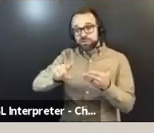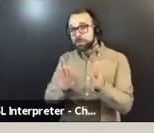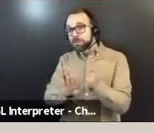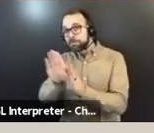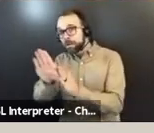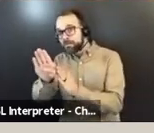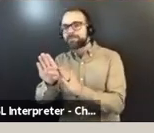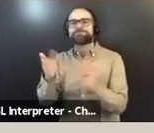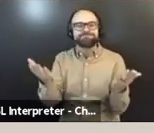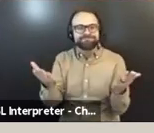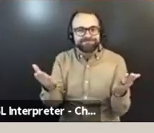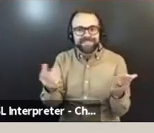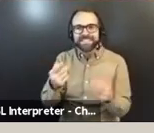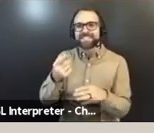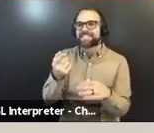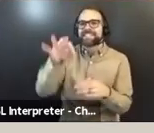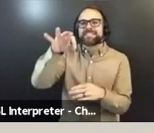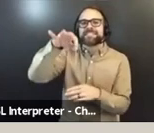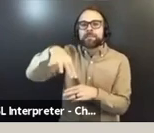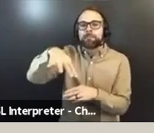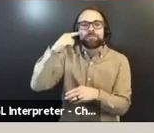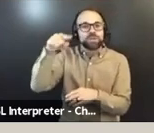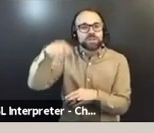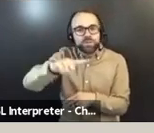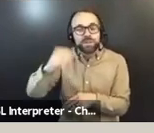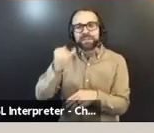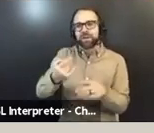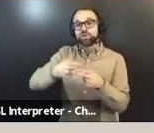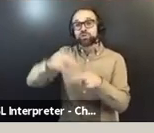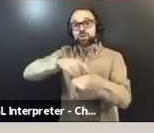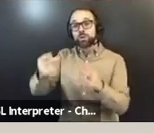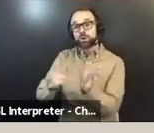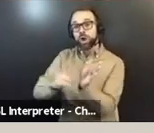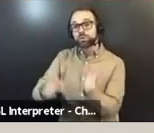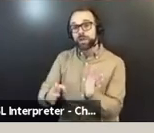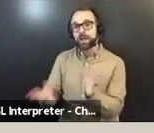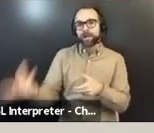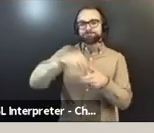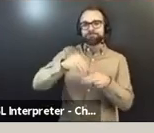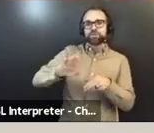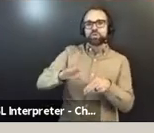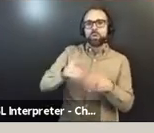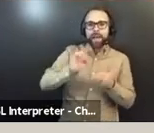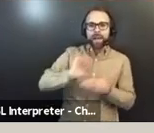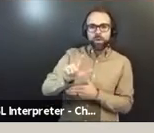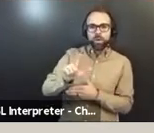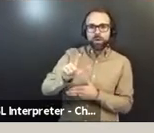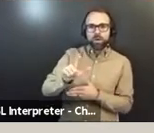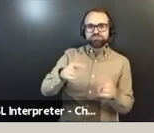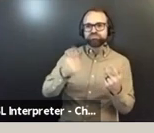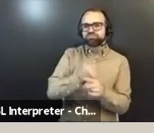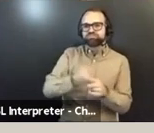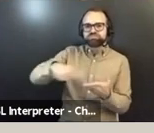is a simple tip that if you can get short-term subcontractors on payroll, you can increase your claim. And you can see the difference is almost like, you